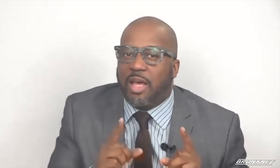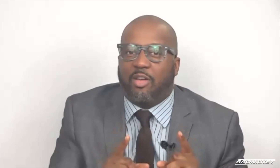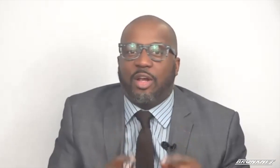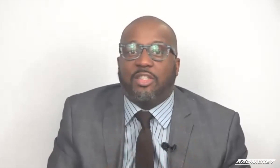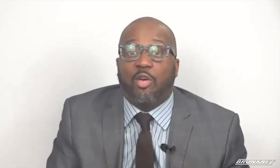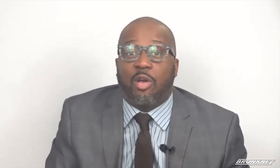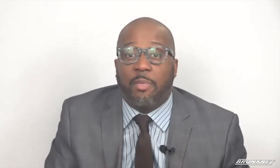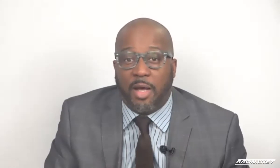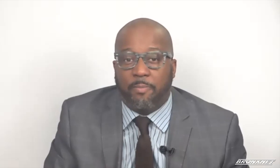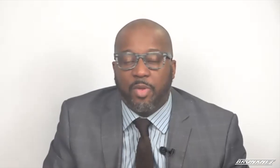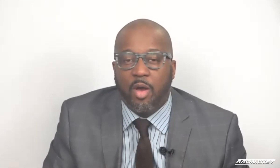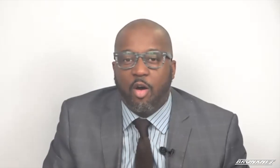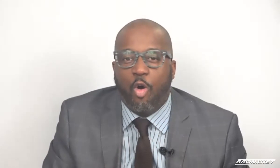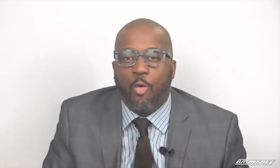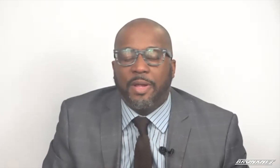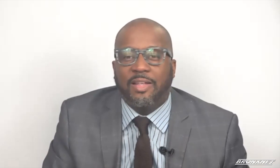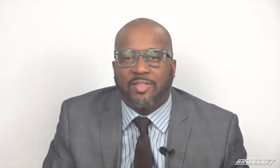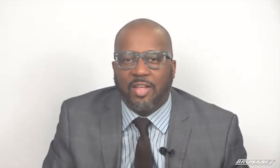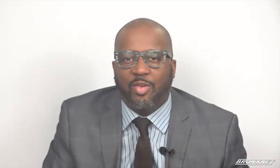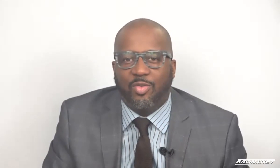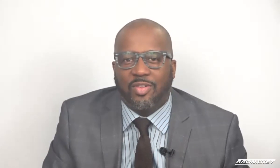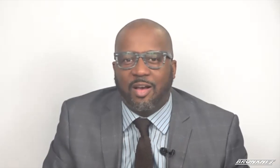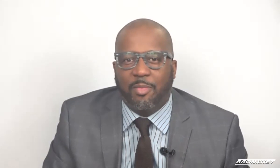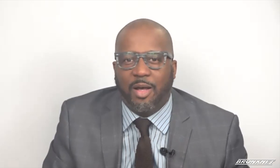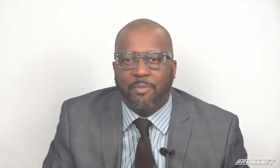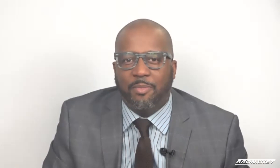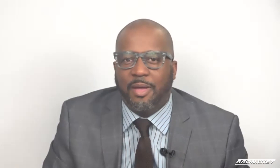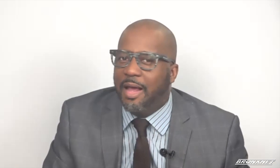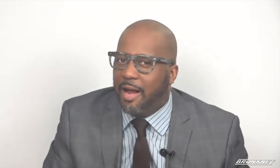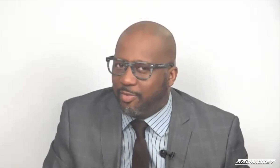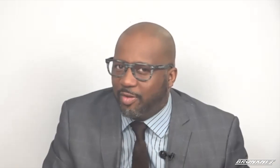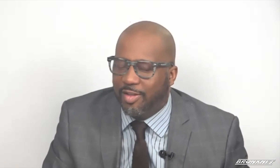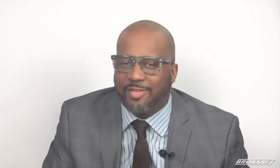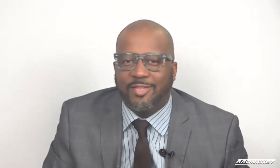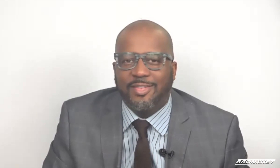with us. We got a great show coming up. Open continues coming up after this.